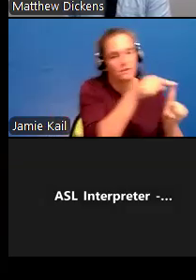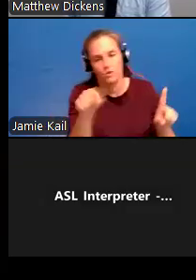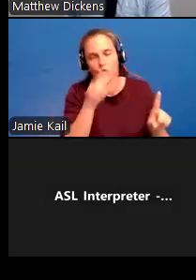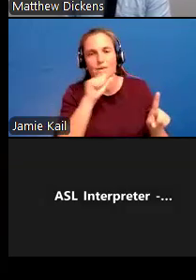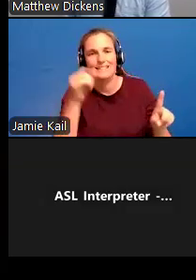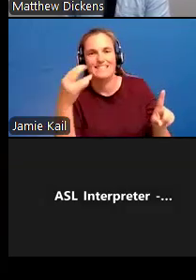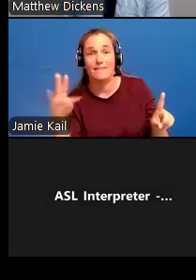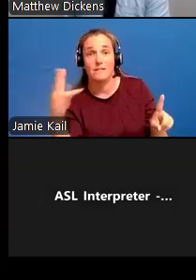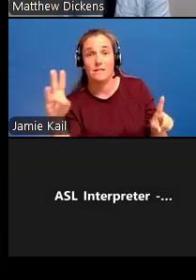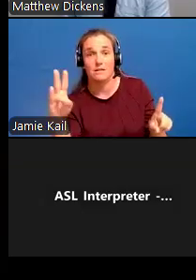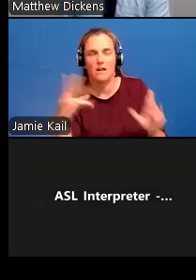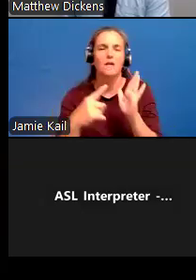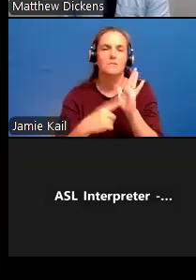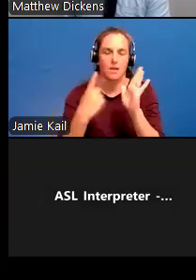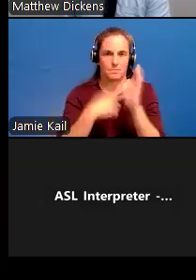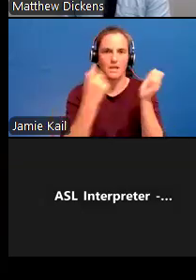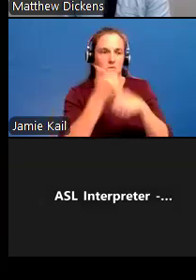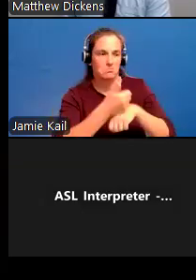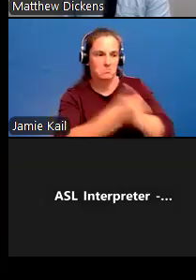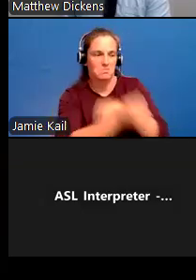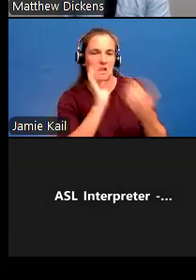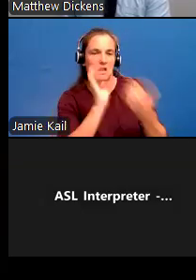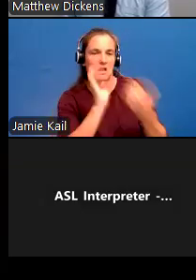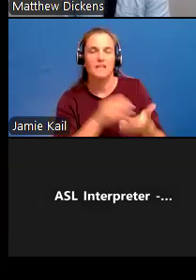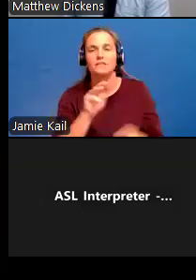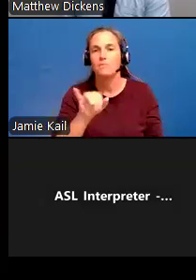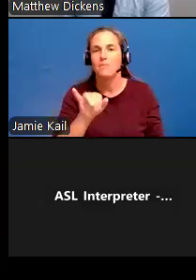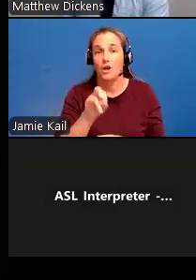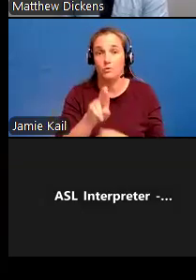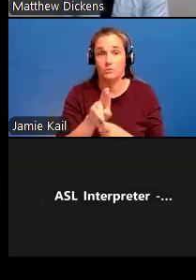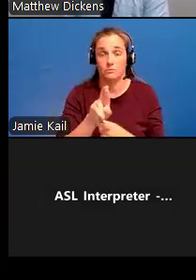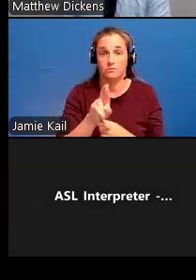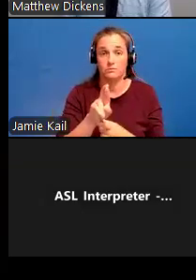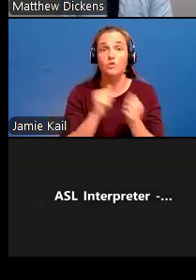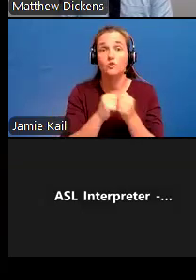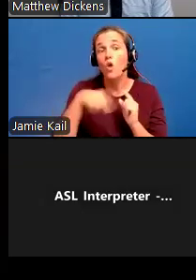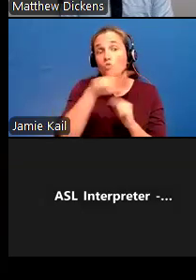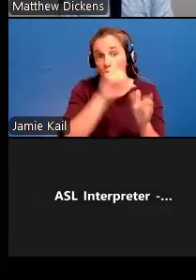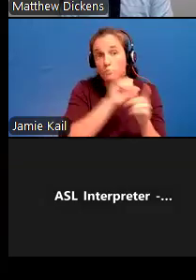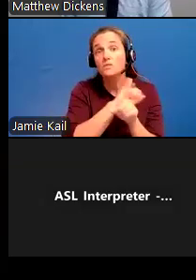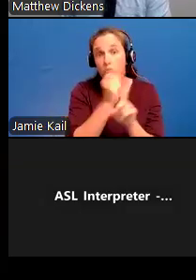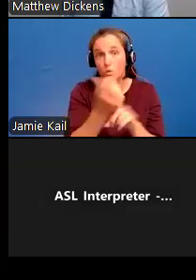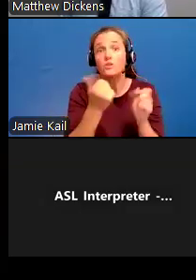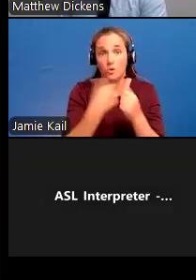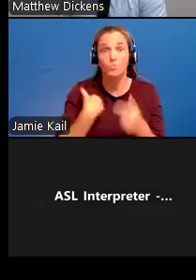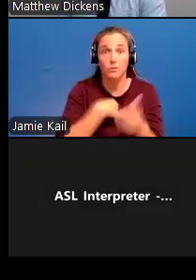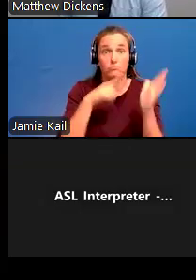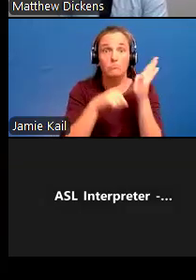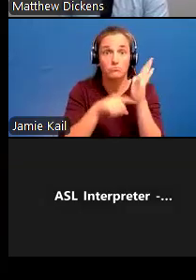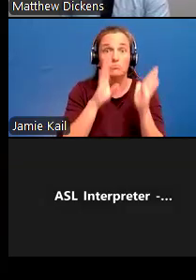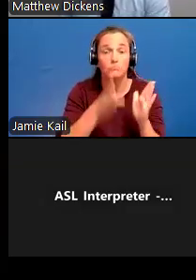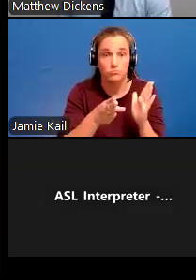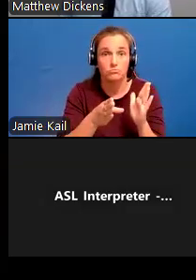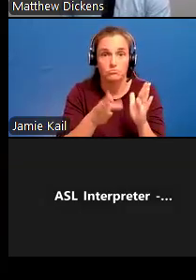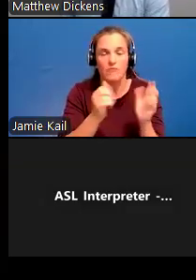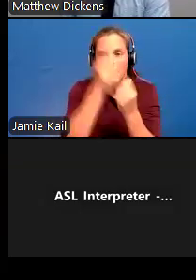are sometimes allegations against minors. And so in these situations, we do investigate, and we notify